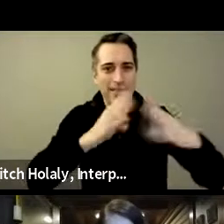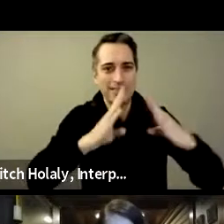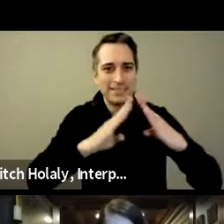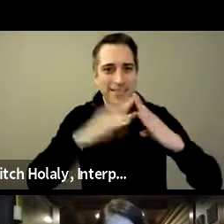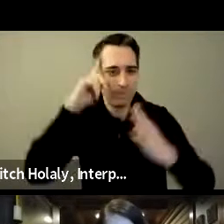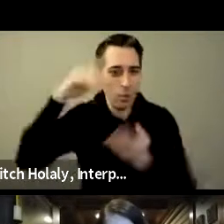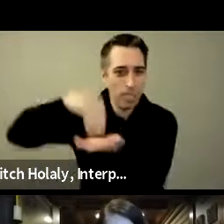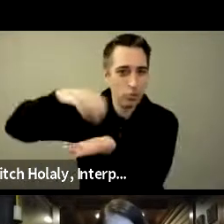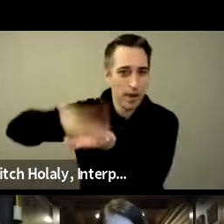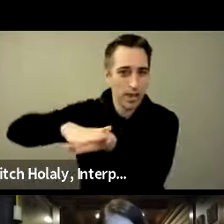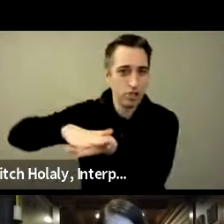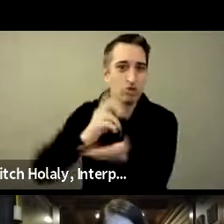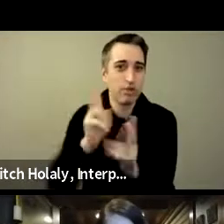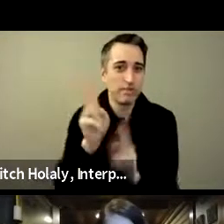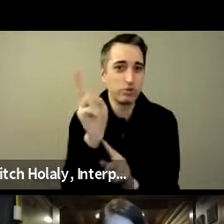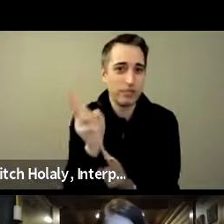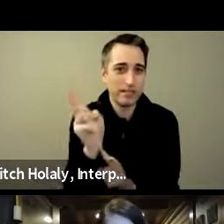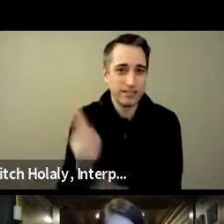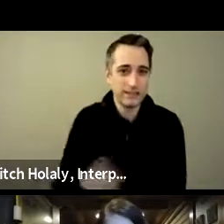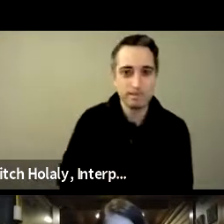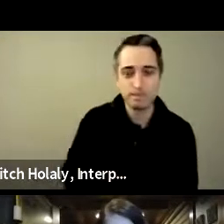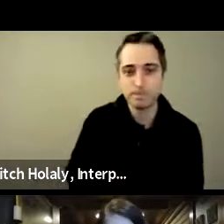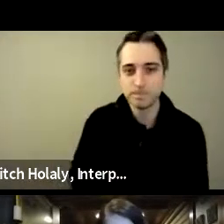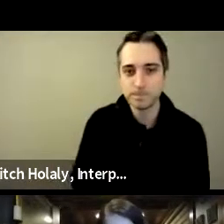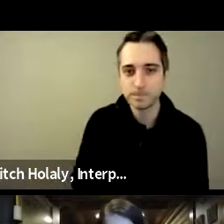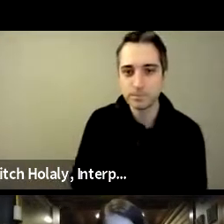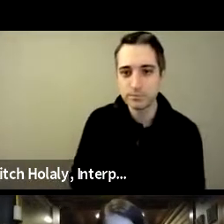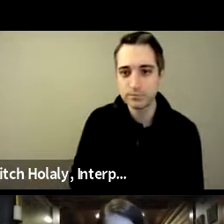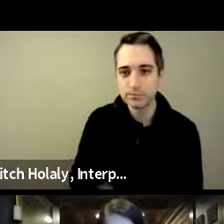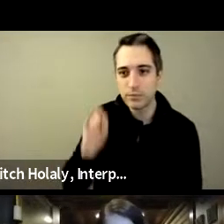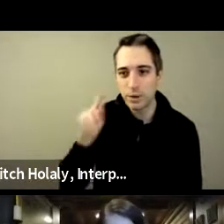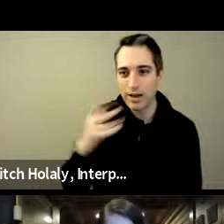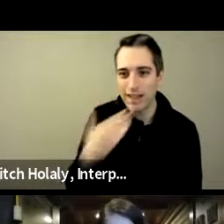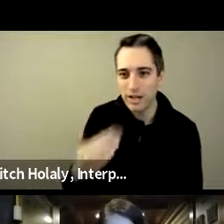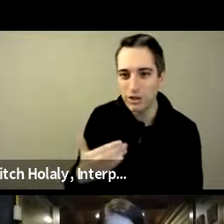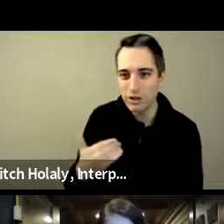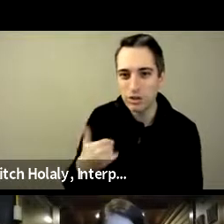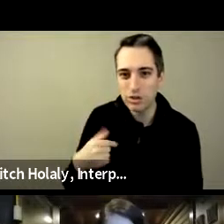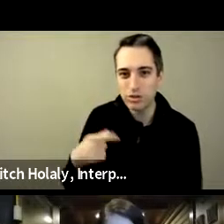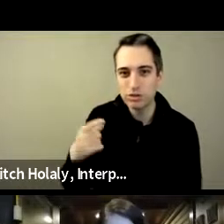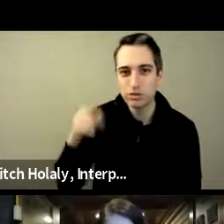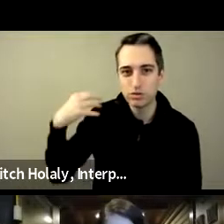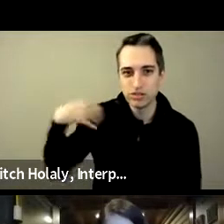please, for the record, and you have 2 minutes. Okay, thank you. Through the chair.